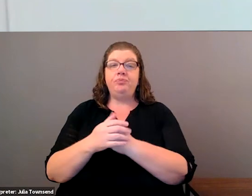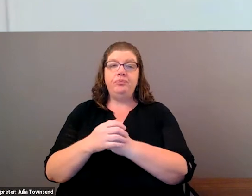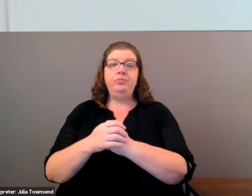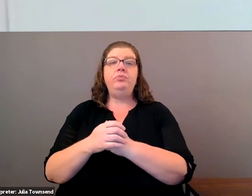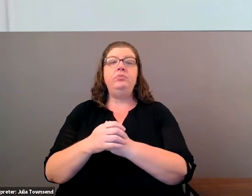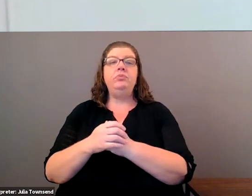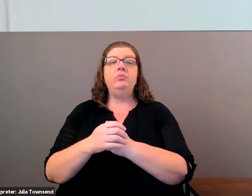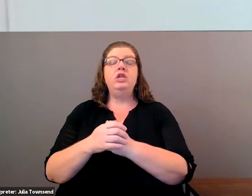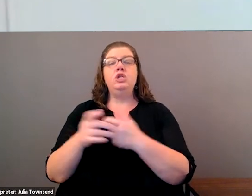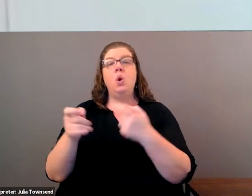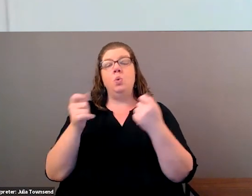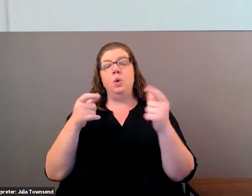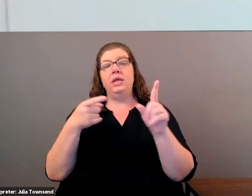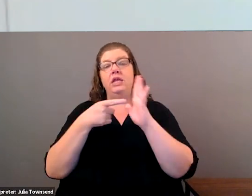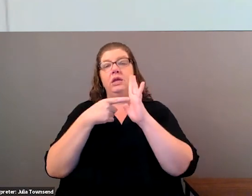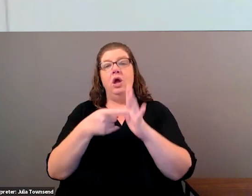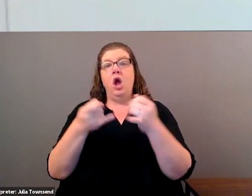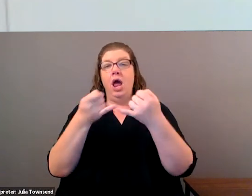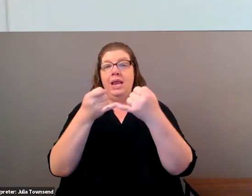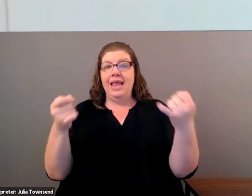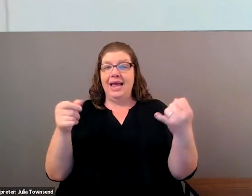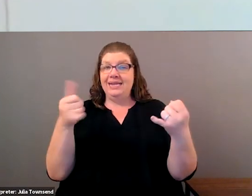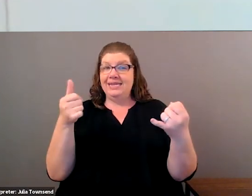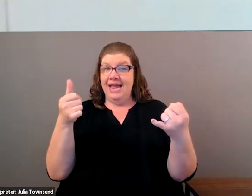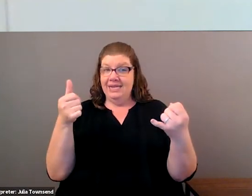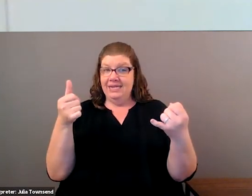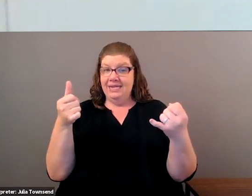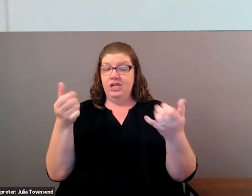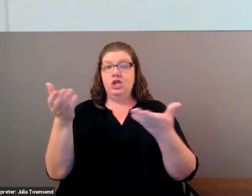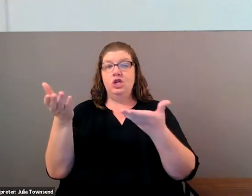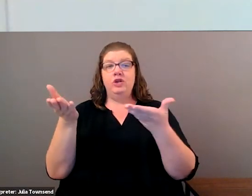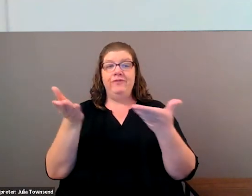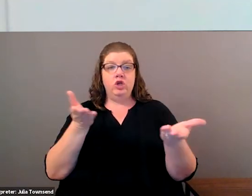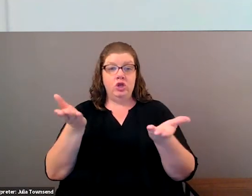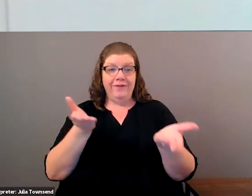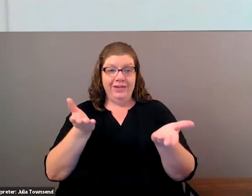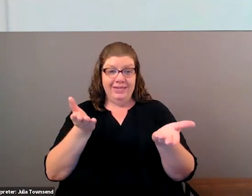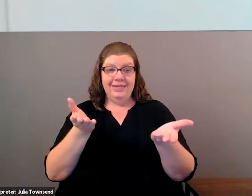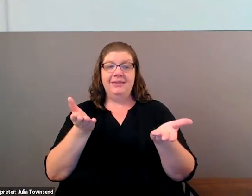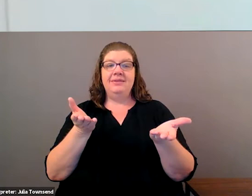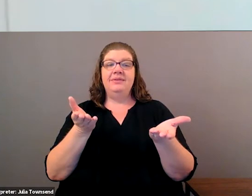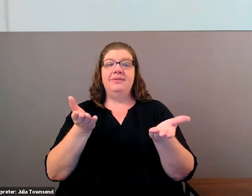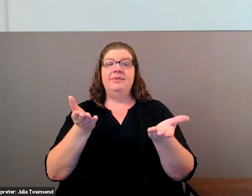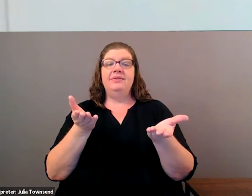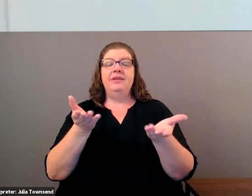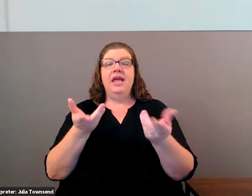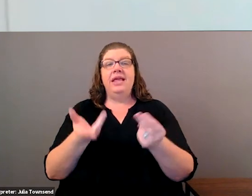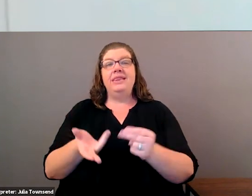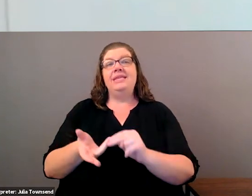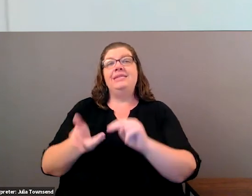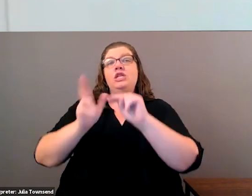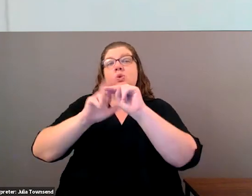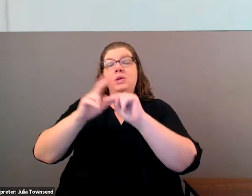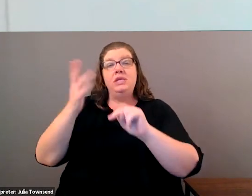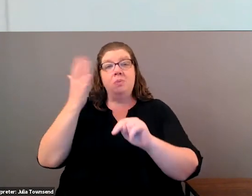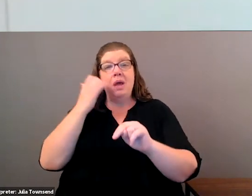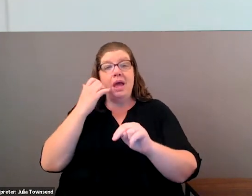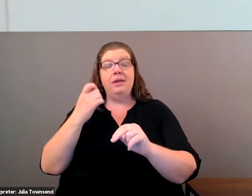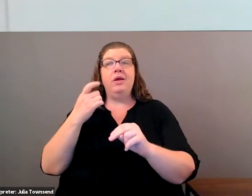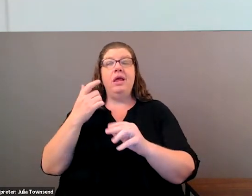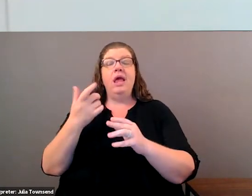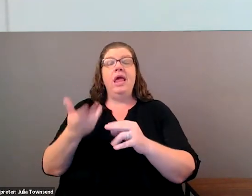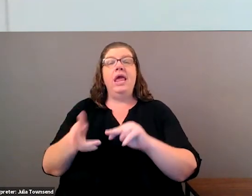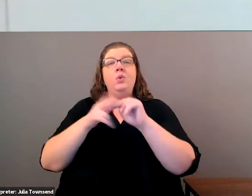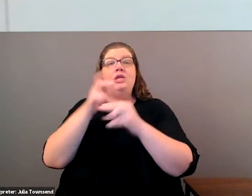quickly point out on line 10 for services. This is increasing due to increased